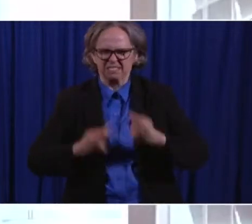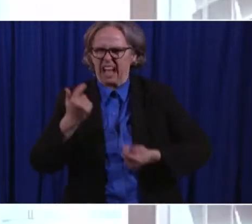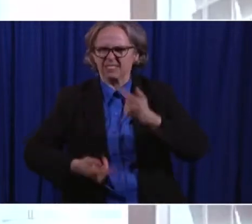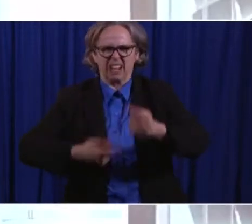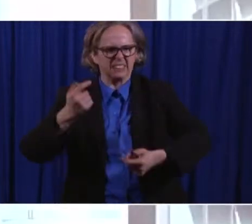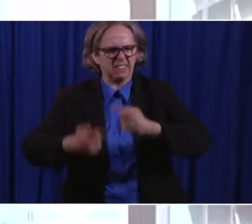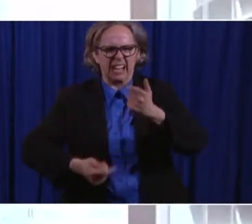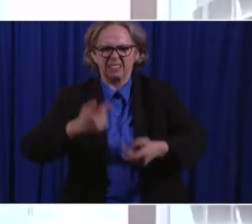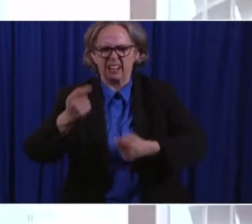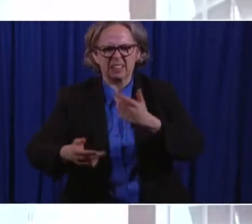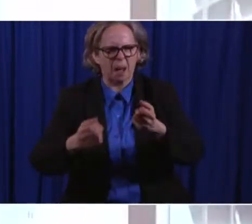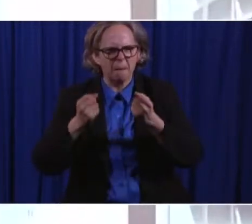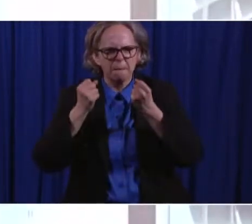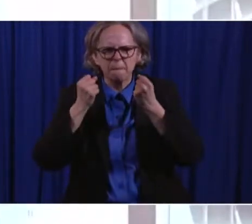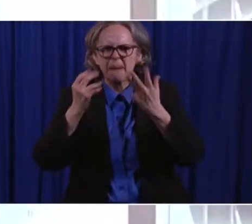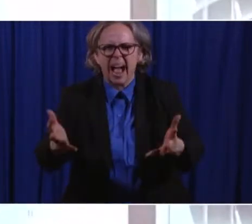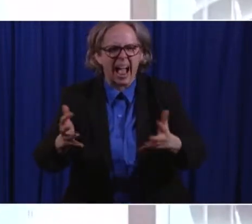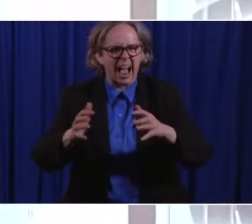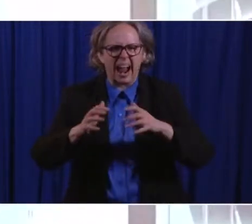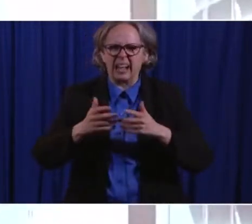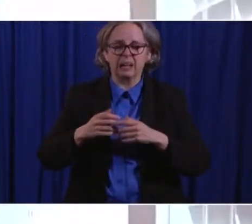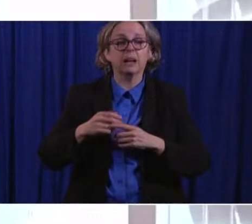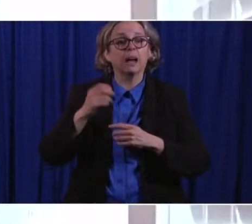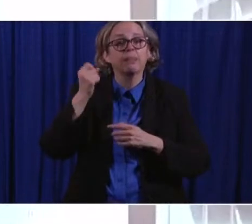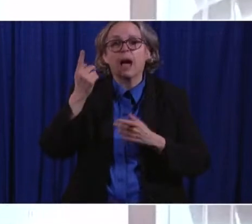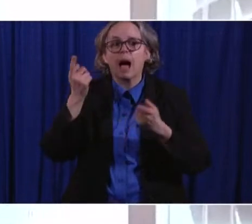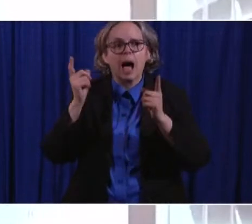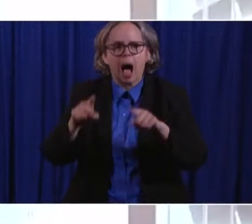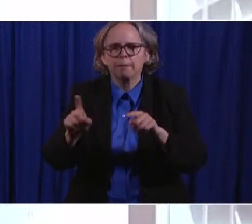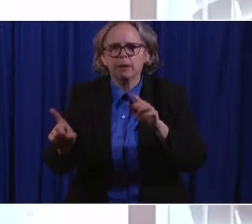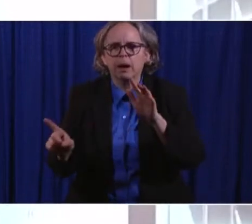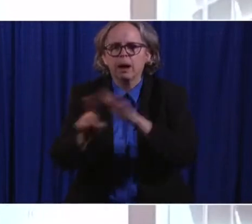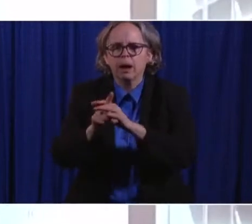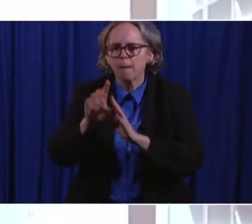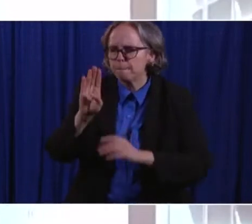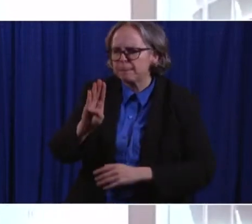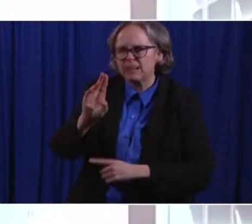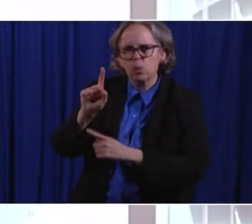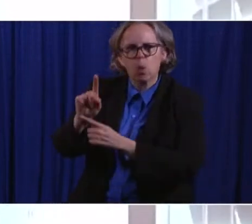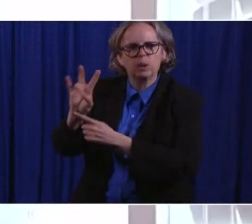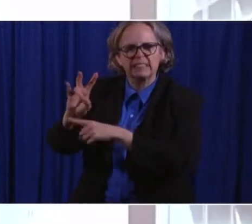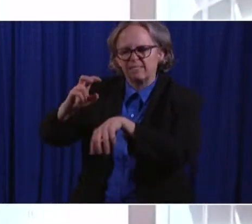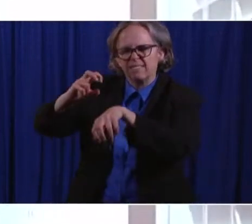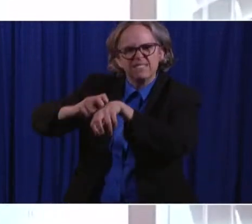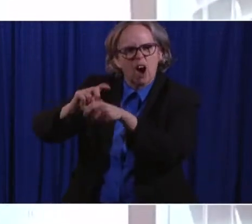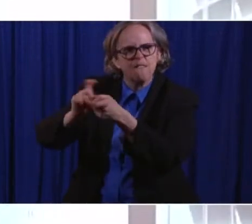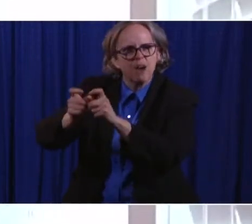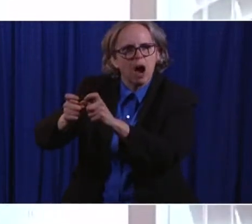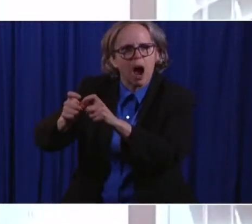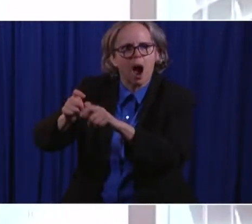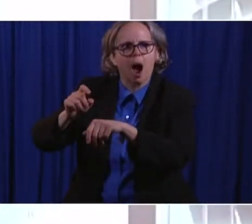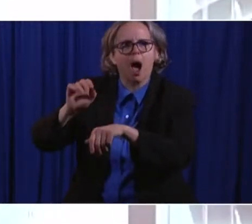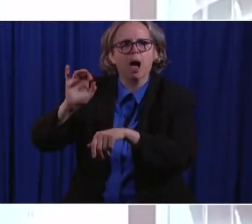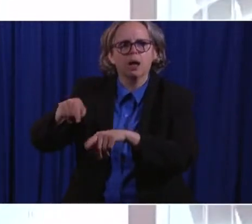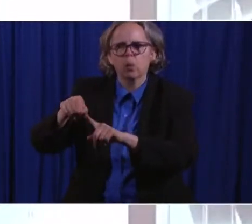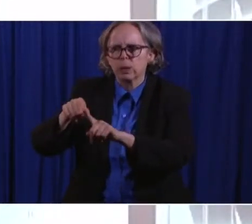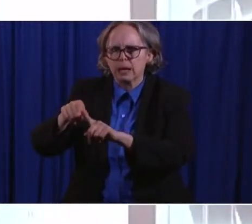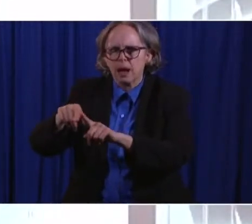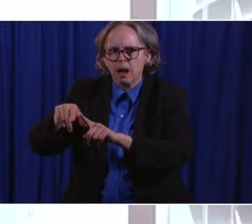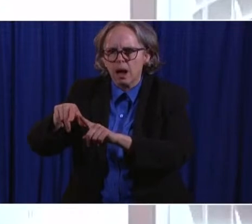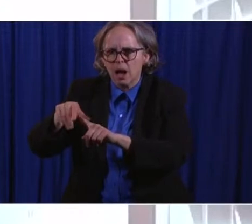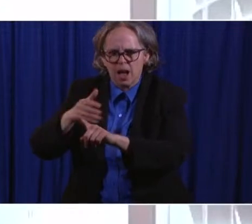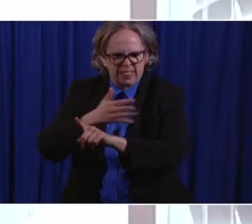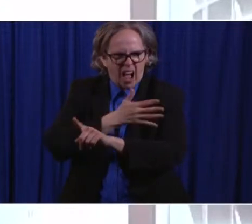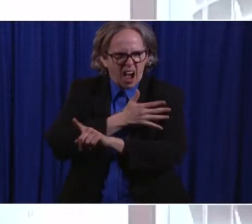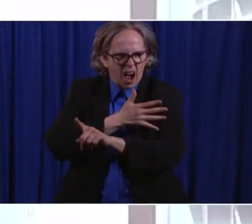B117 really began gaining traction. And that is crucial time. So I